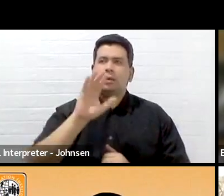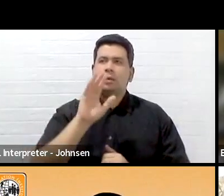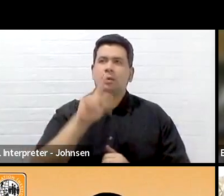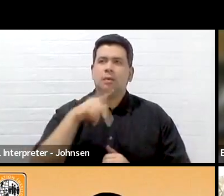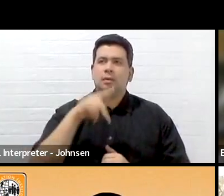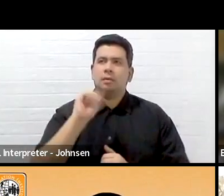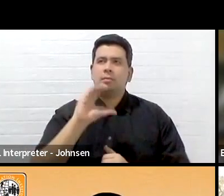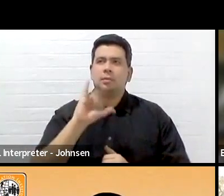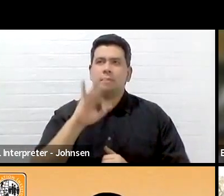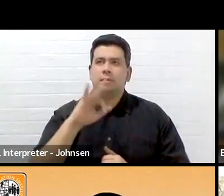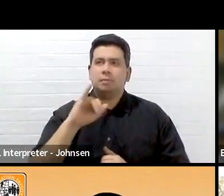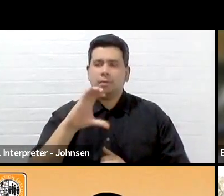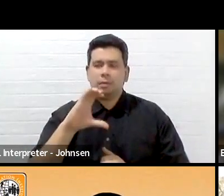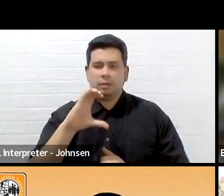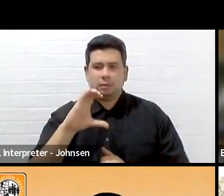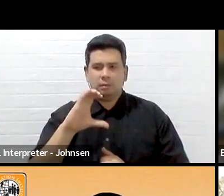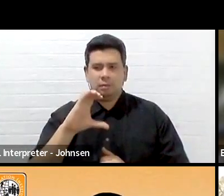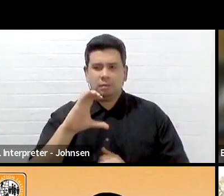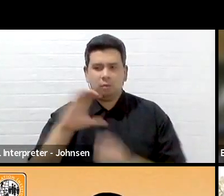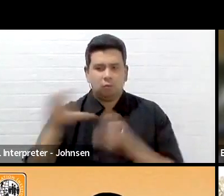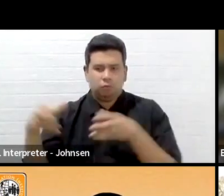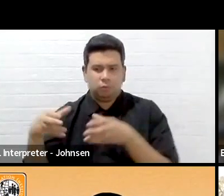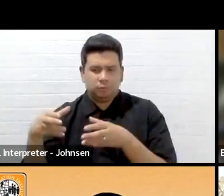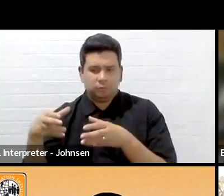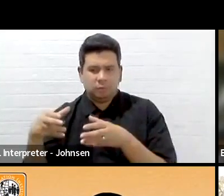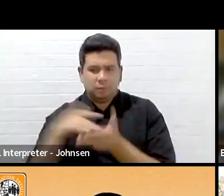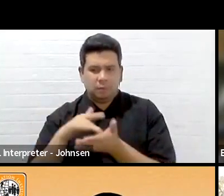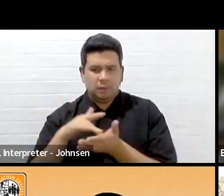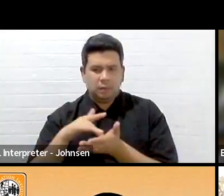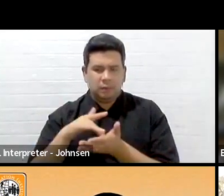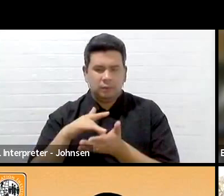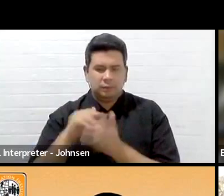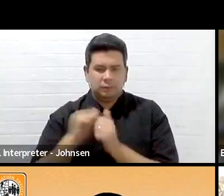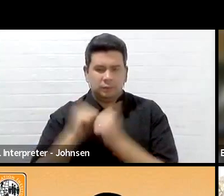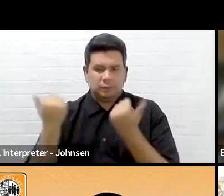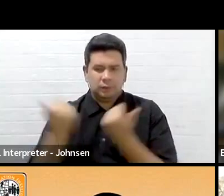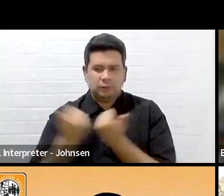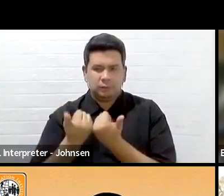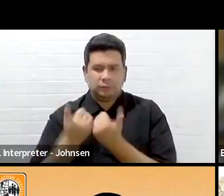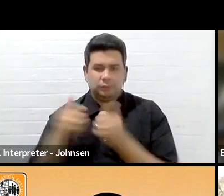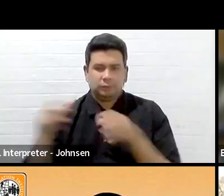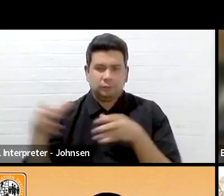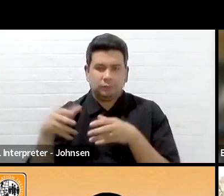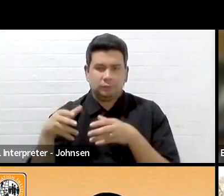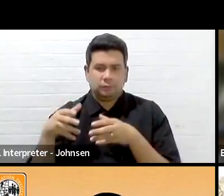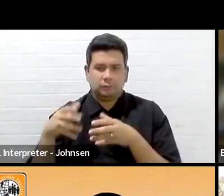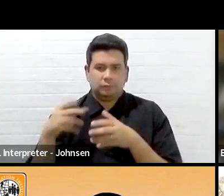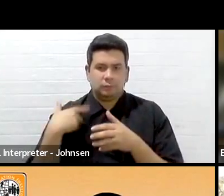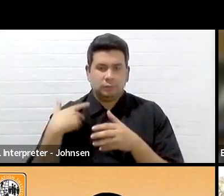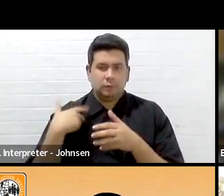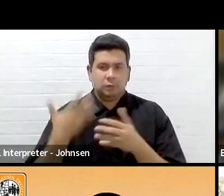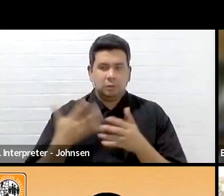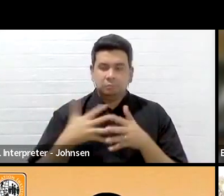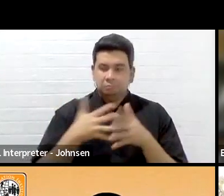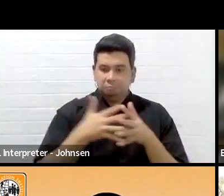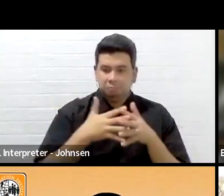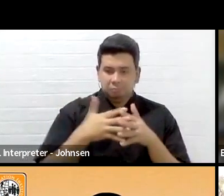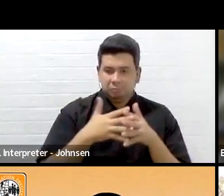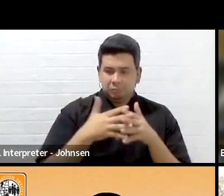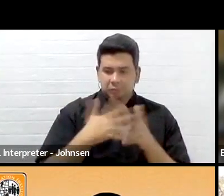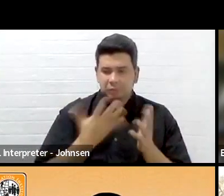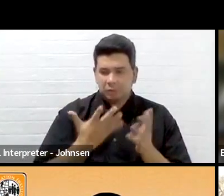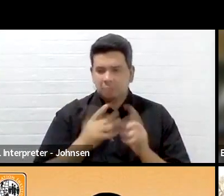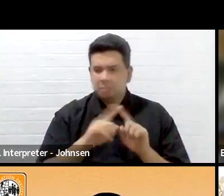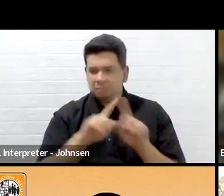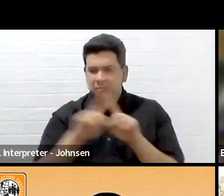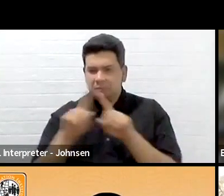or something like that. But these were actually initiatives of the colonial powers, the Americans, the Britons, the Dutch, the